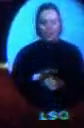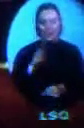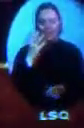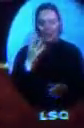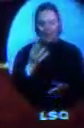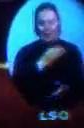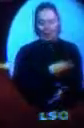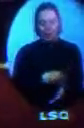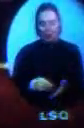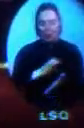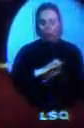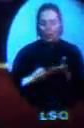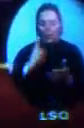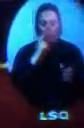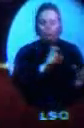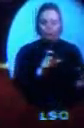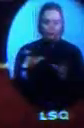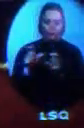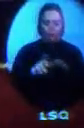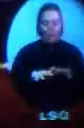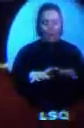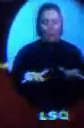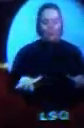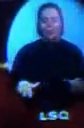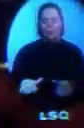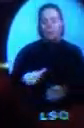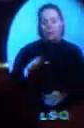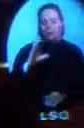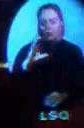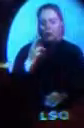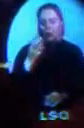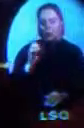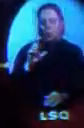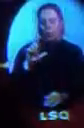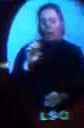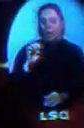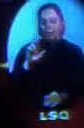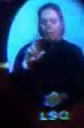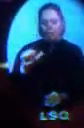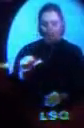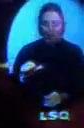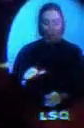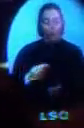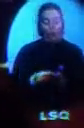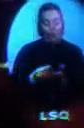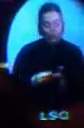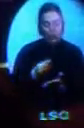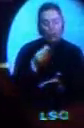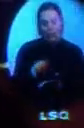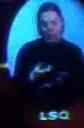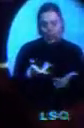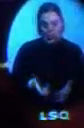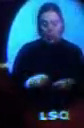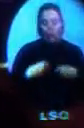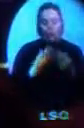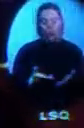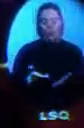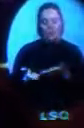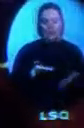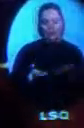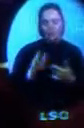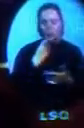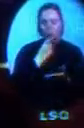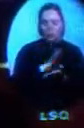fight the outbreak in cholera. This money is being dispensed, and in fact, millions of liters of water is being provided. We